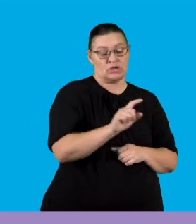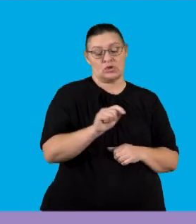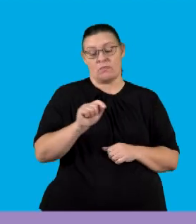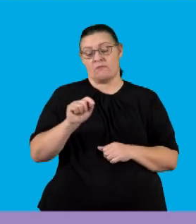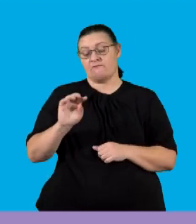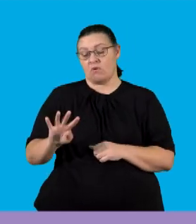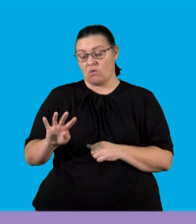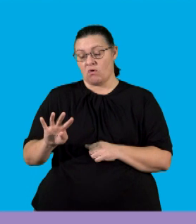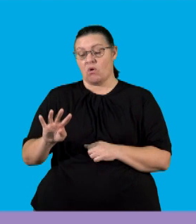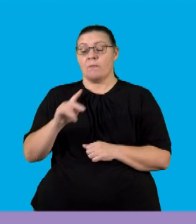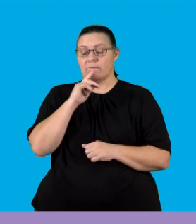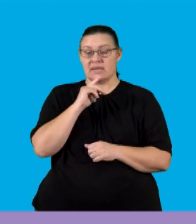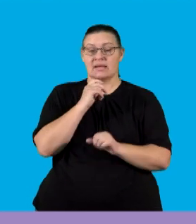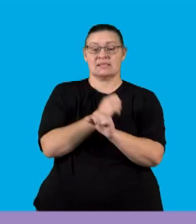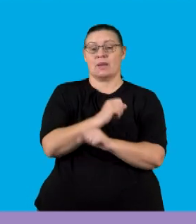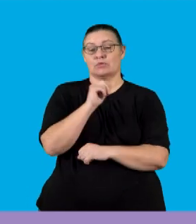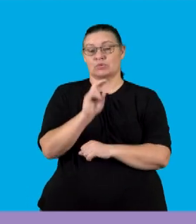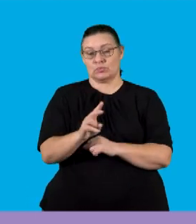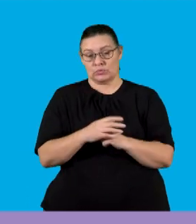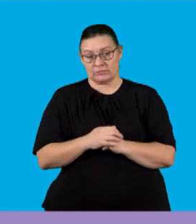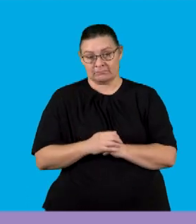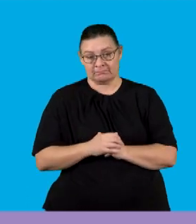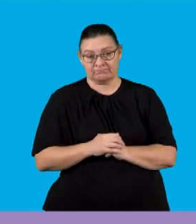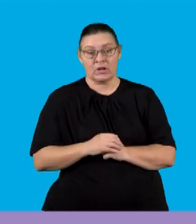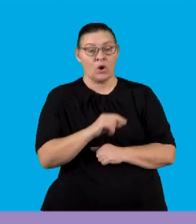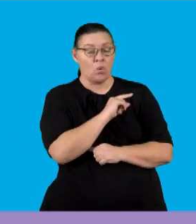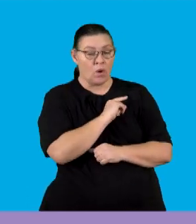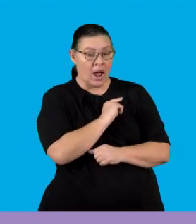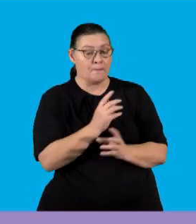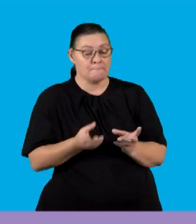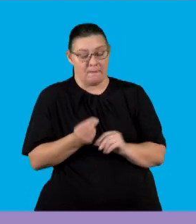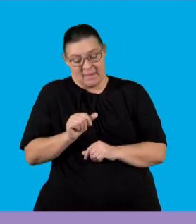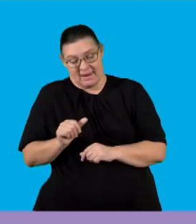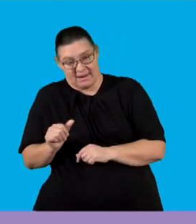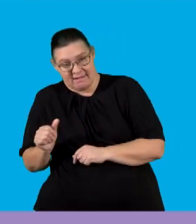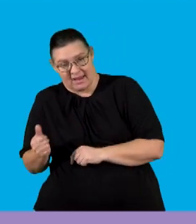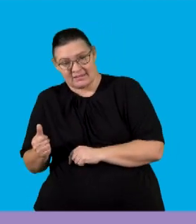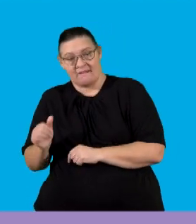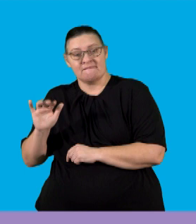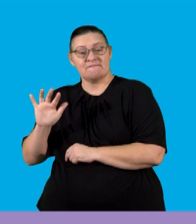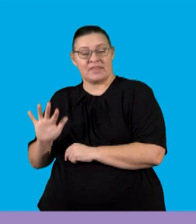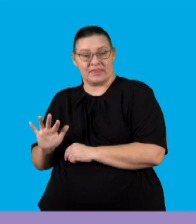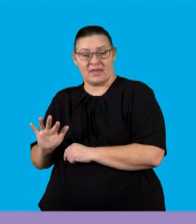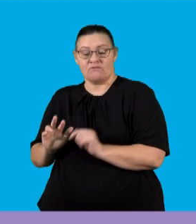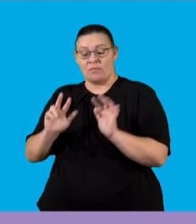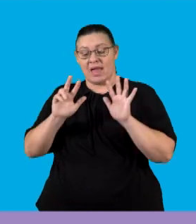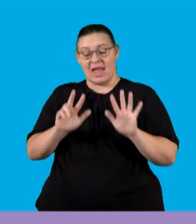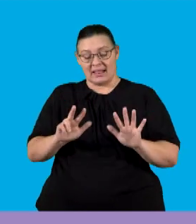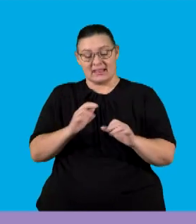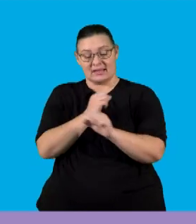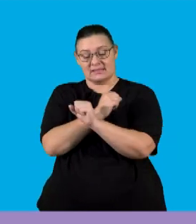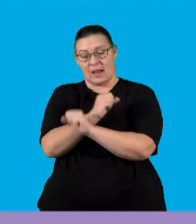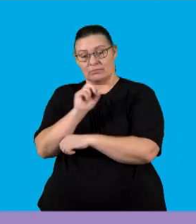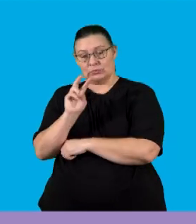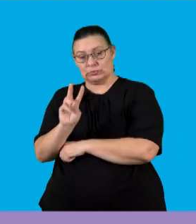term. So from 8, if we multiply by 2, we get an answer of 16. From 16, if we